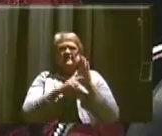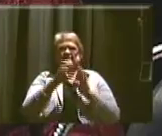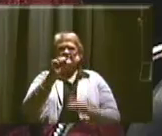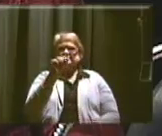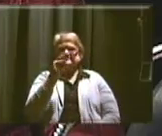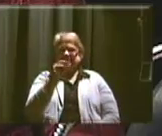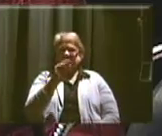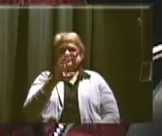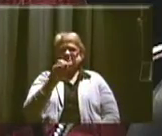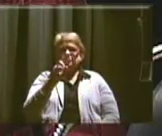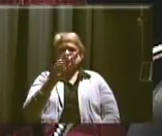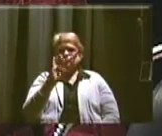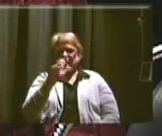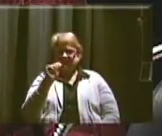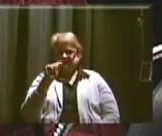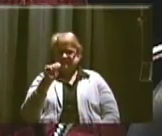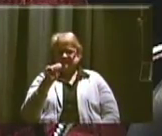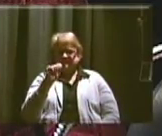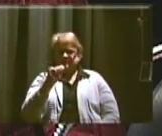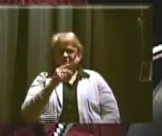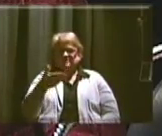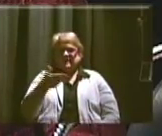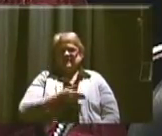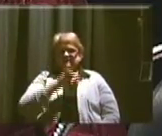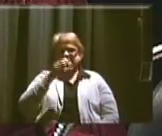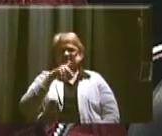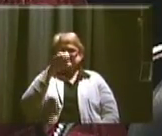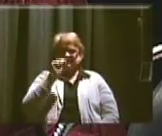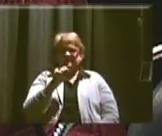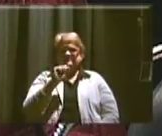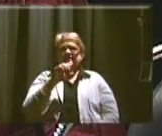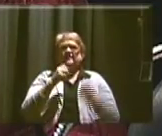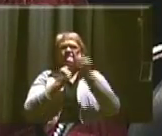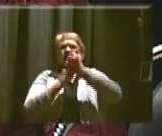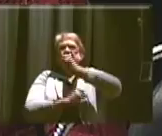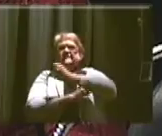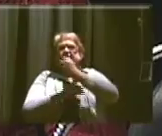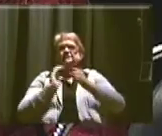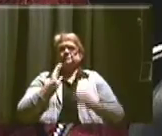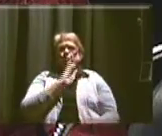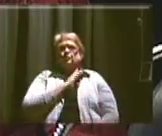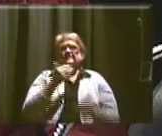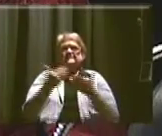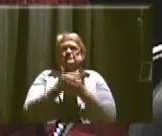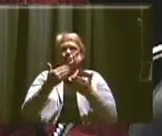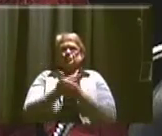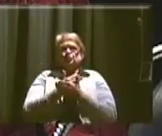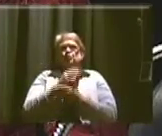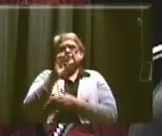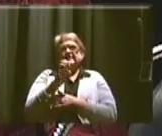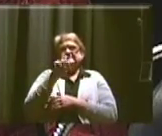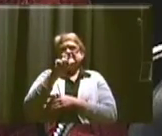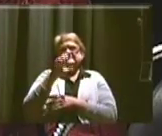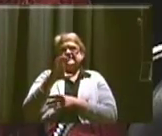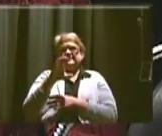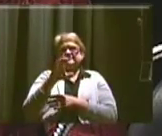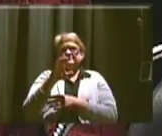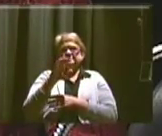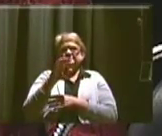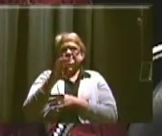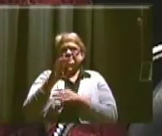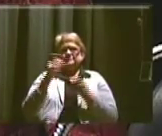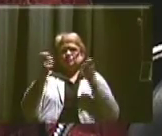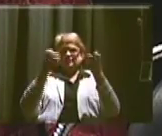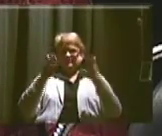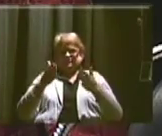was unanimously hired by the Jefferson County Public Education Foundation Board as its new executive director. In this position, which